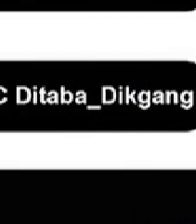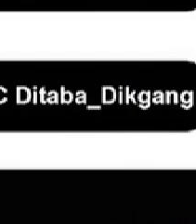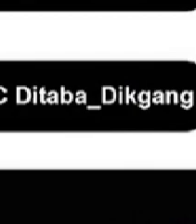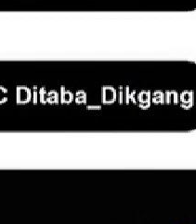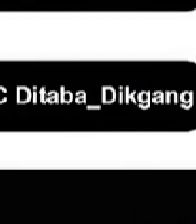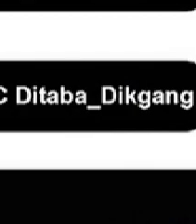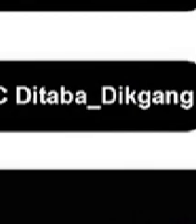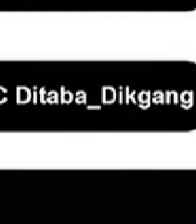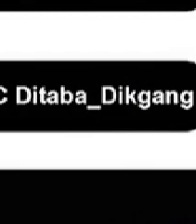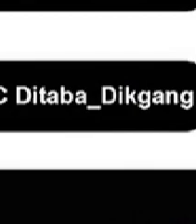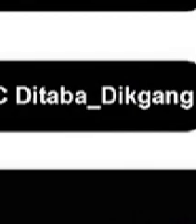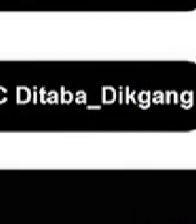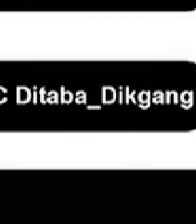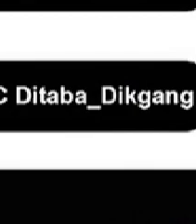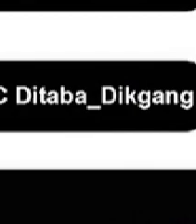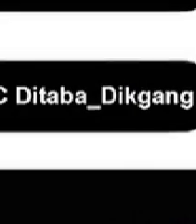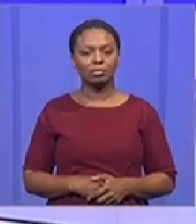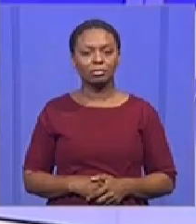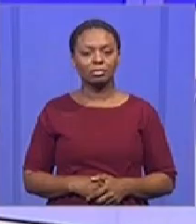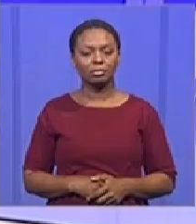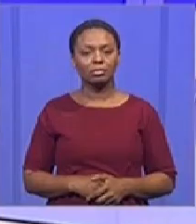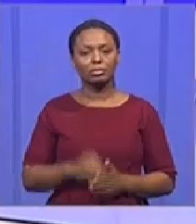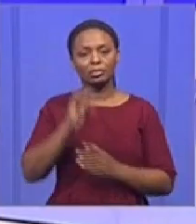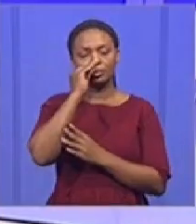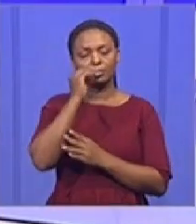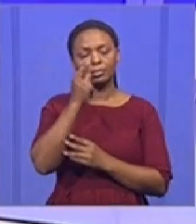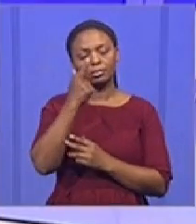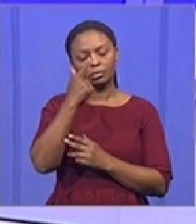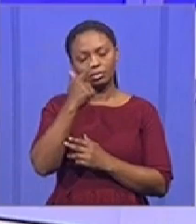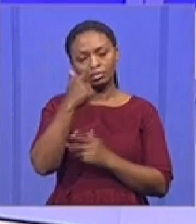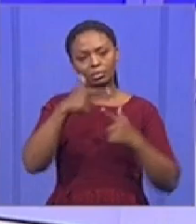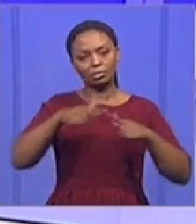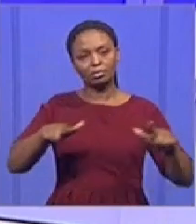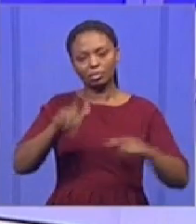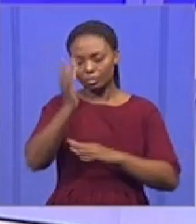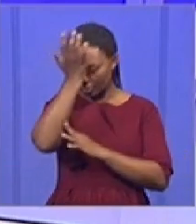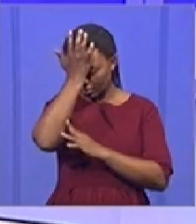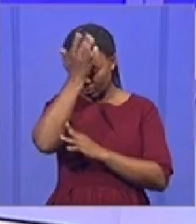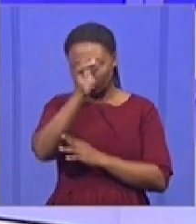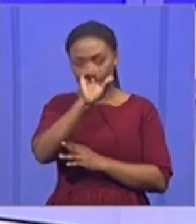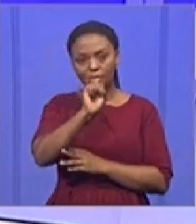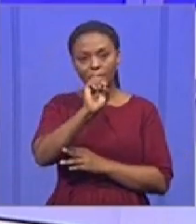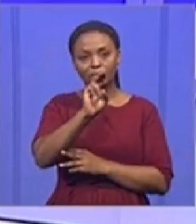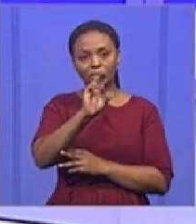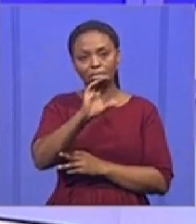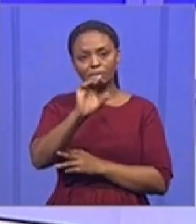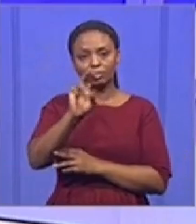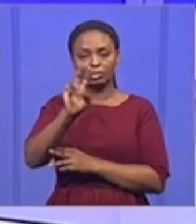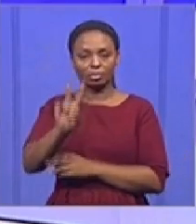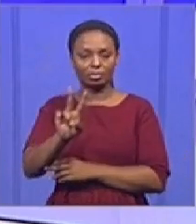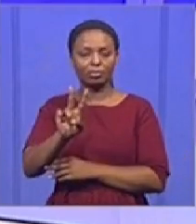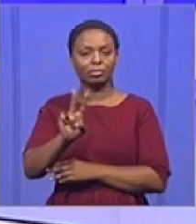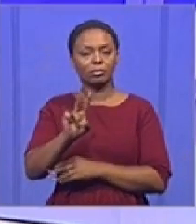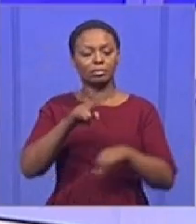le Facebook. Dikgang tse di latelang tsa rona ke tsa loleme lwa Sepedi mo kanaleng ya SABC 2 ka ura ya